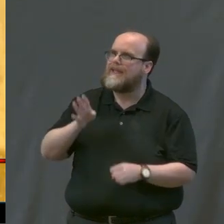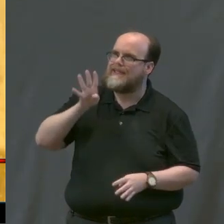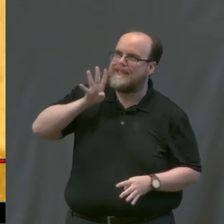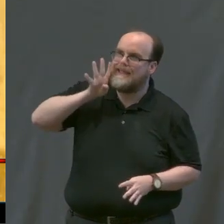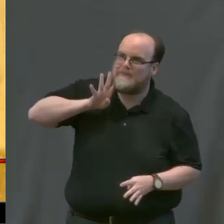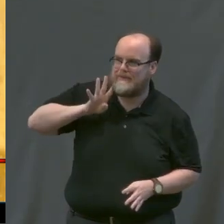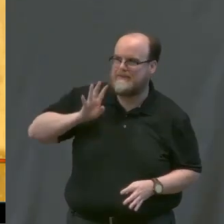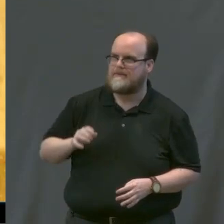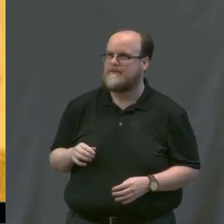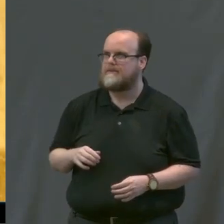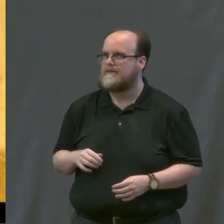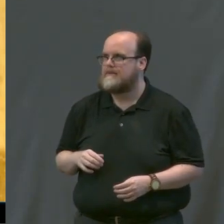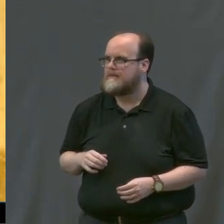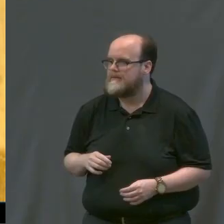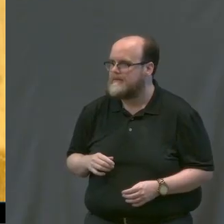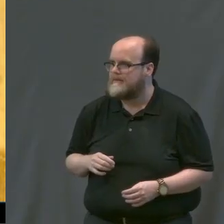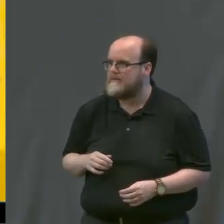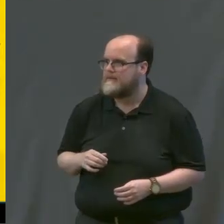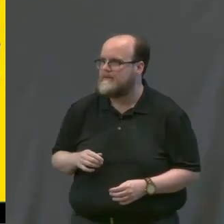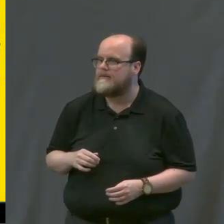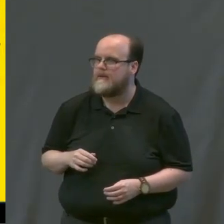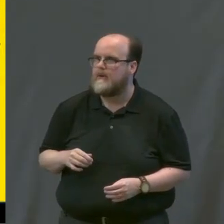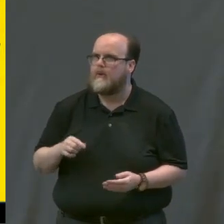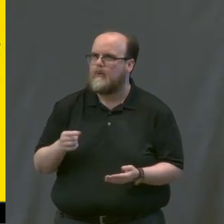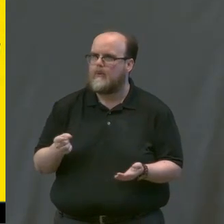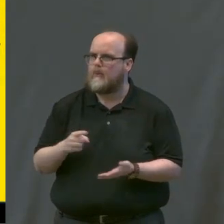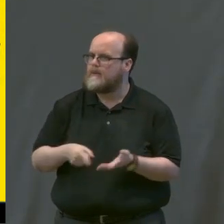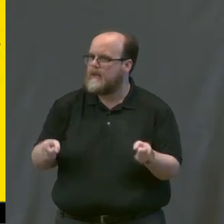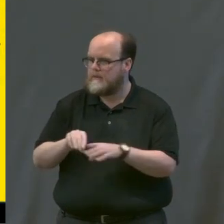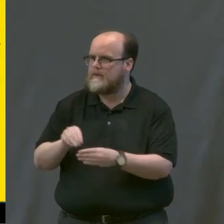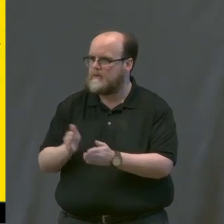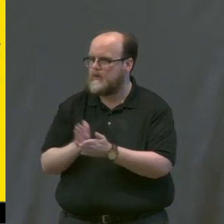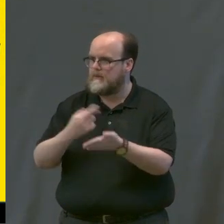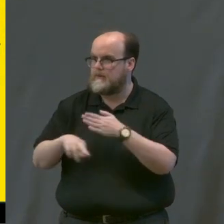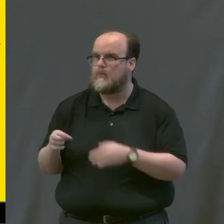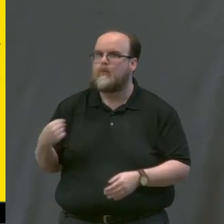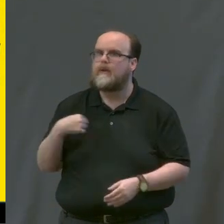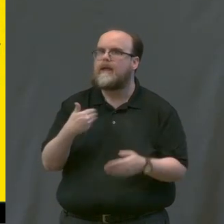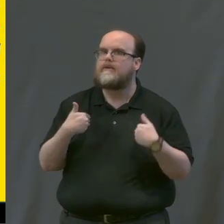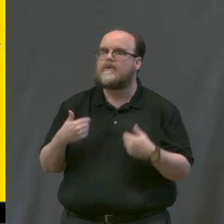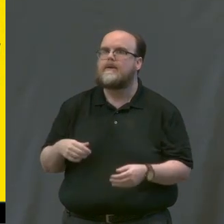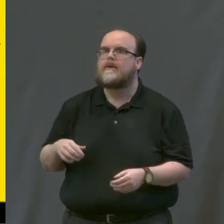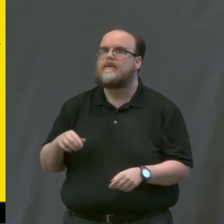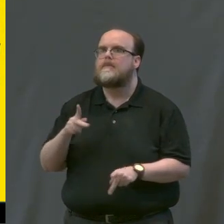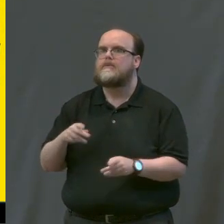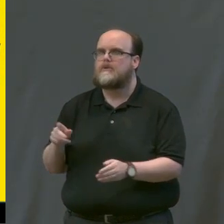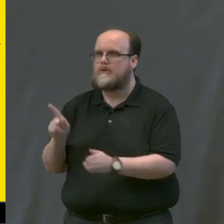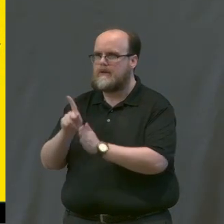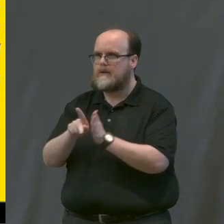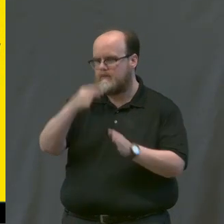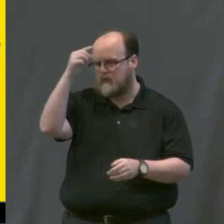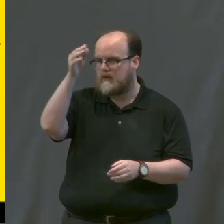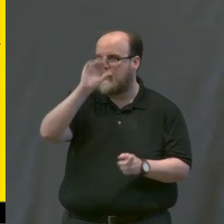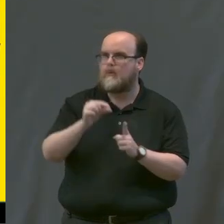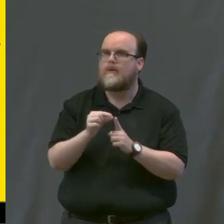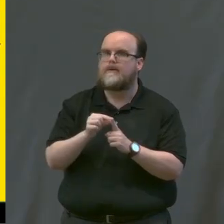what exactly is taking place in Revelation? Okay, we have those who have been slain for the word of God and the